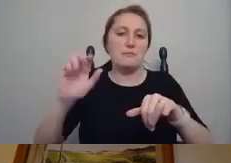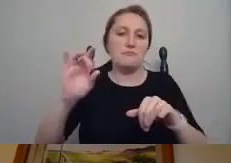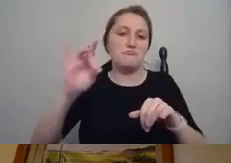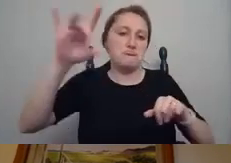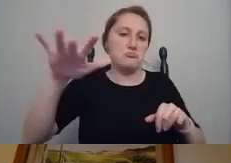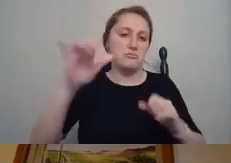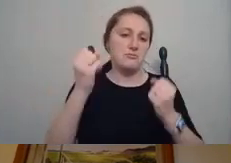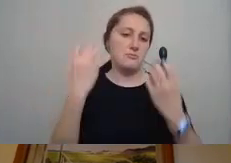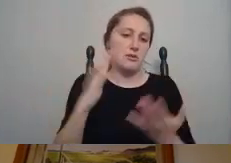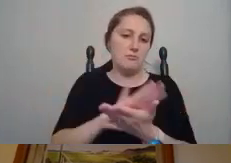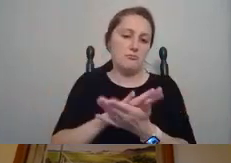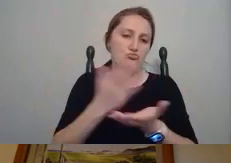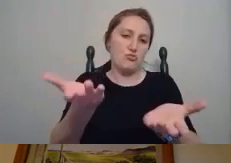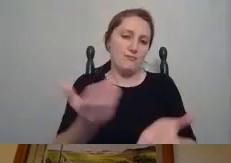out now.